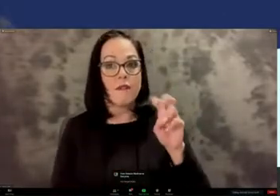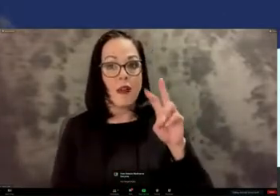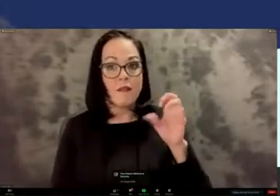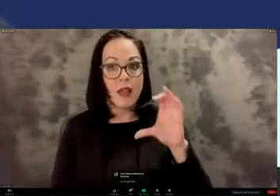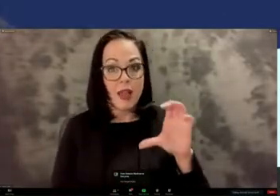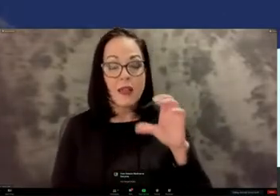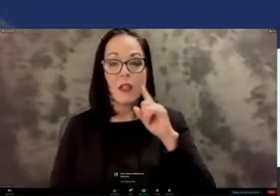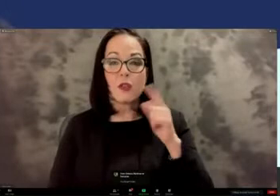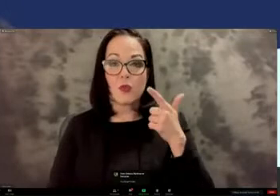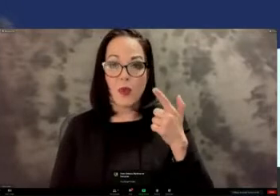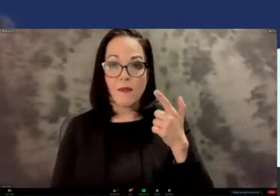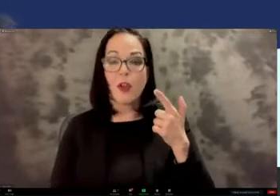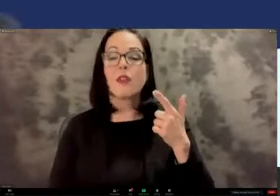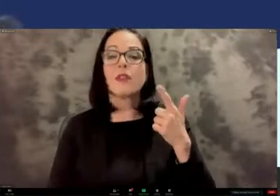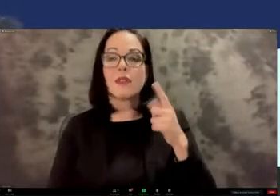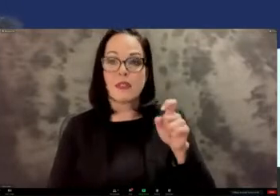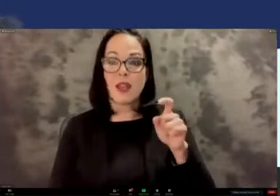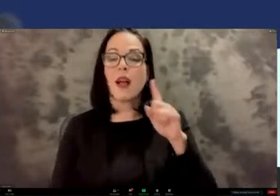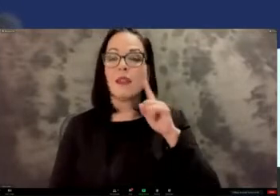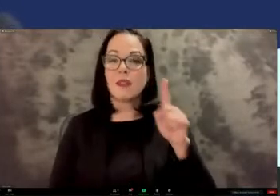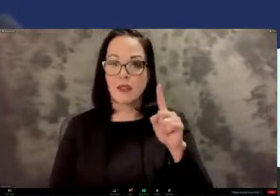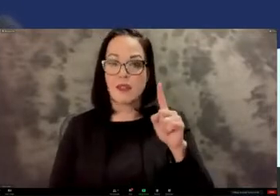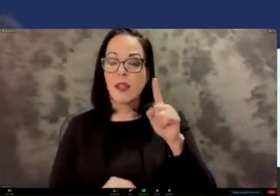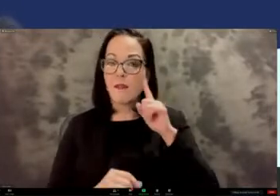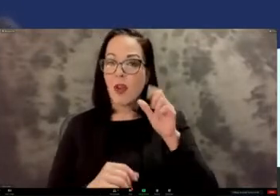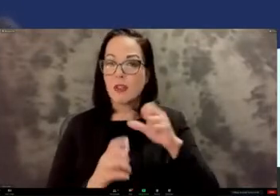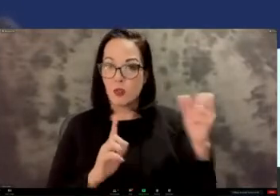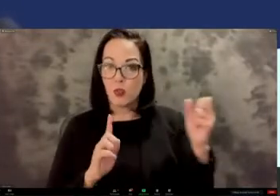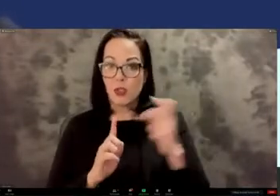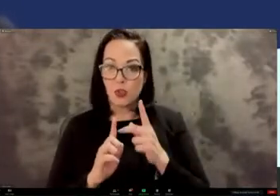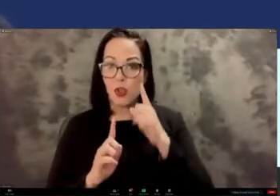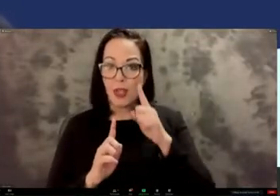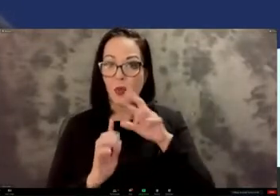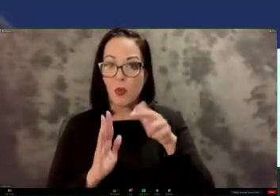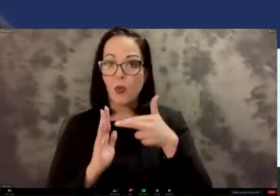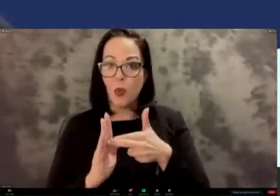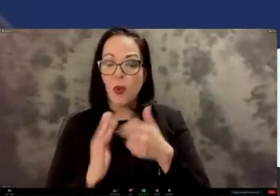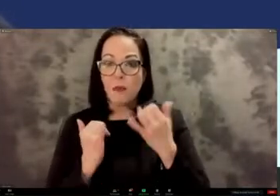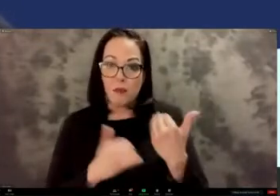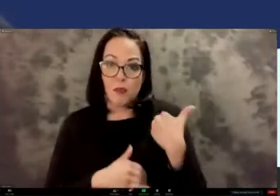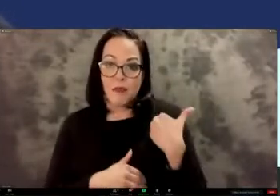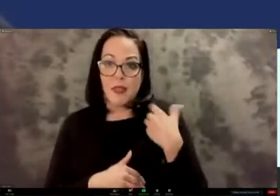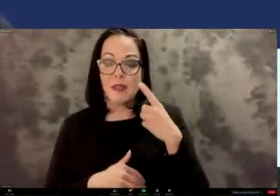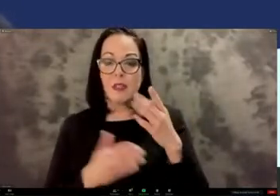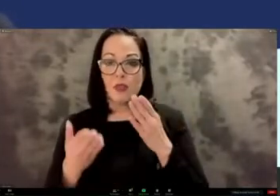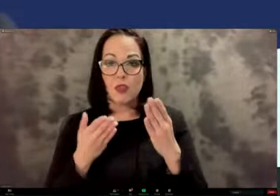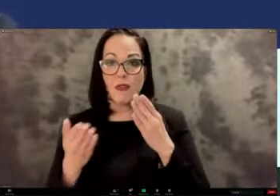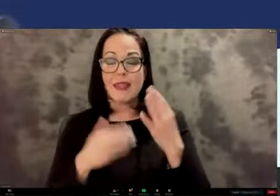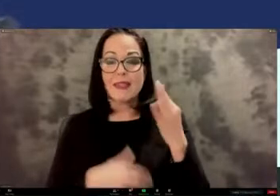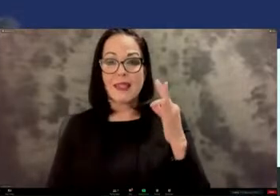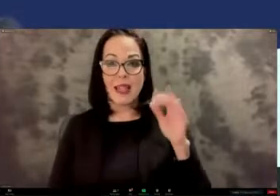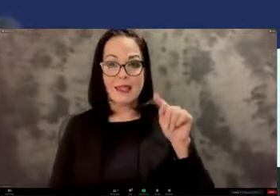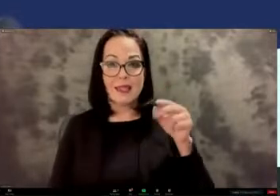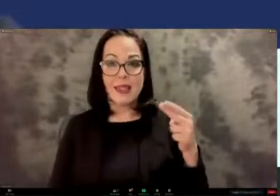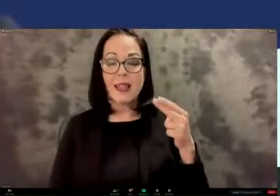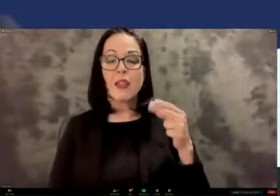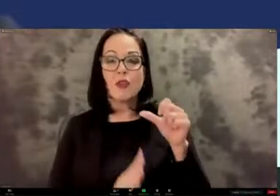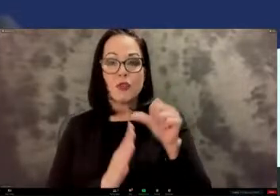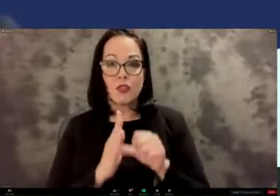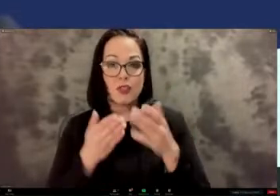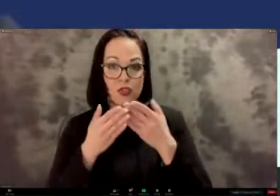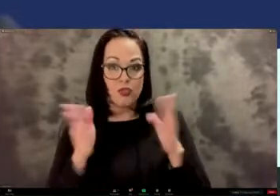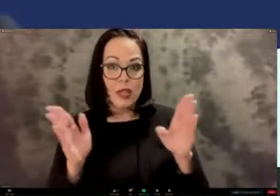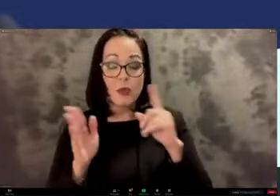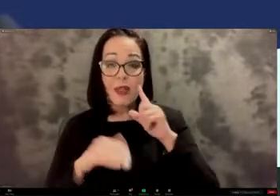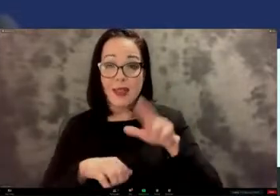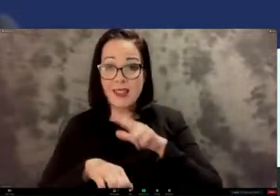Surgeon General of the United States as a returning role, previously serving as the 19th Surgeon General. As the nation's doctor,